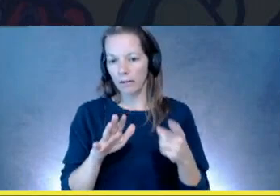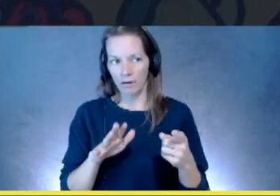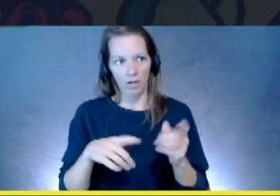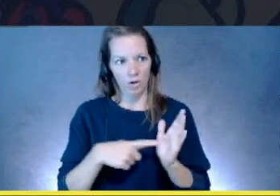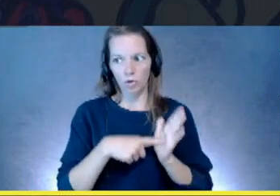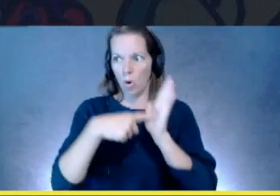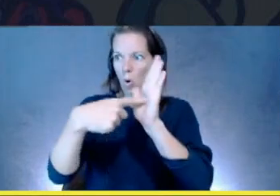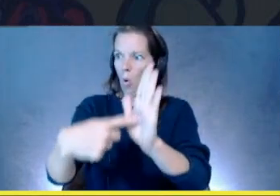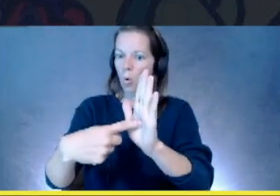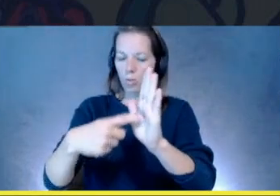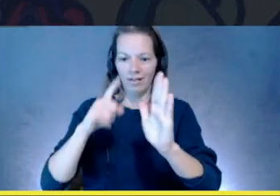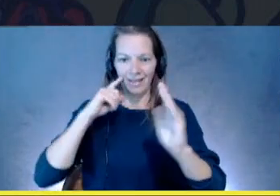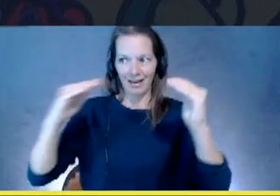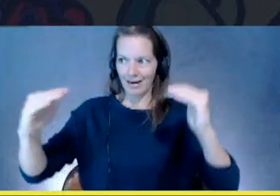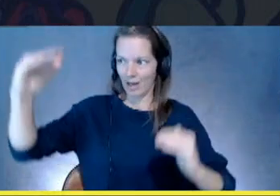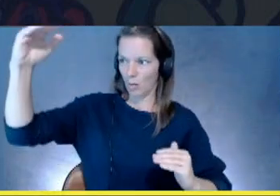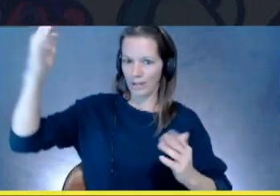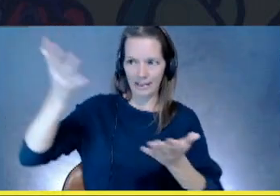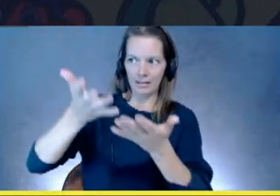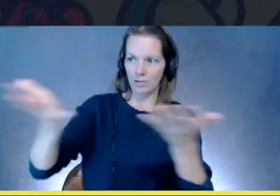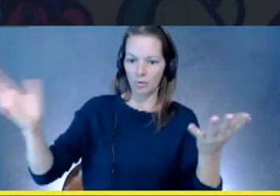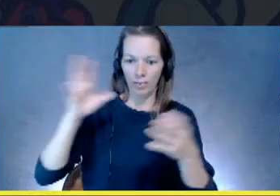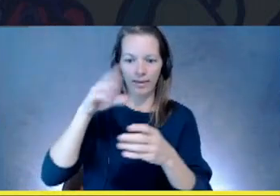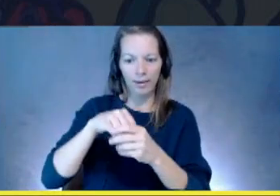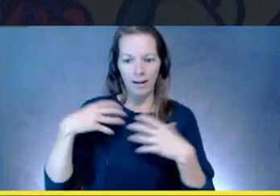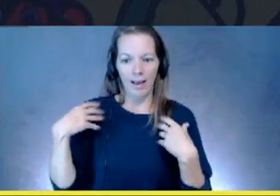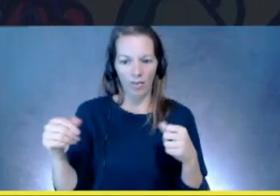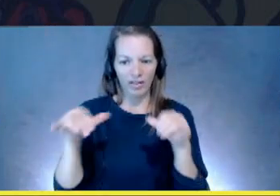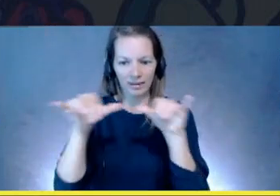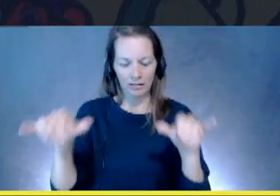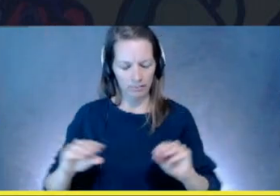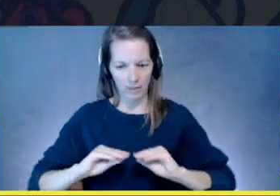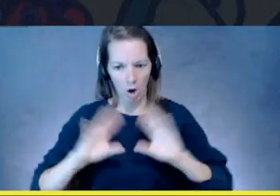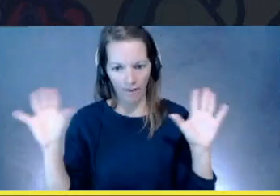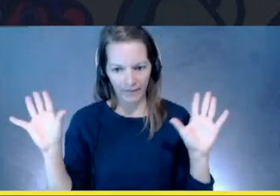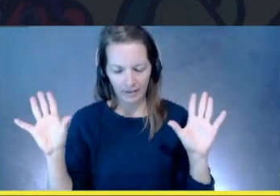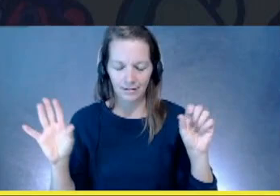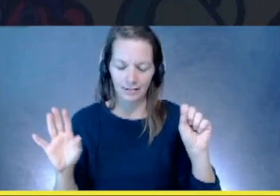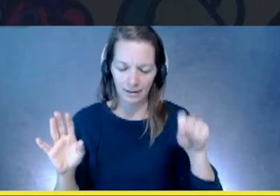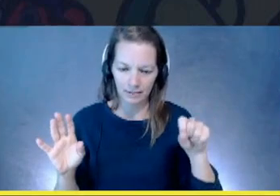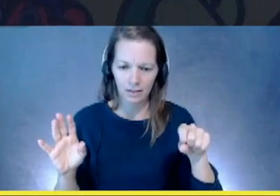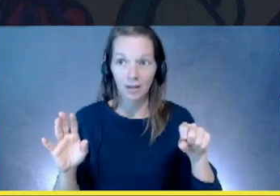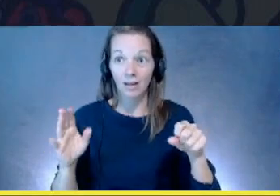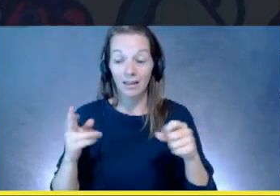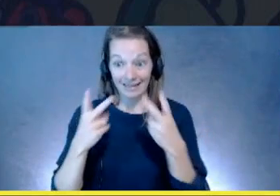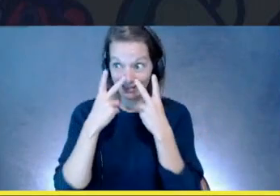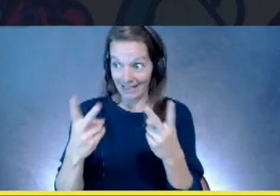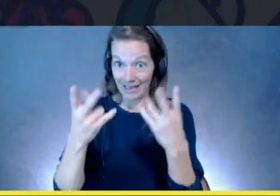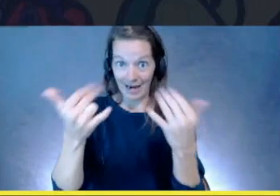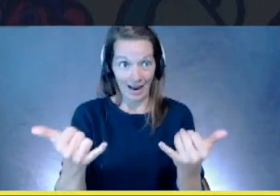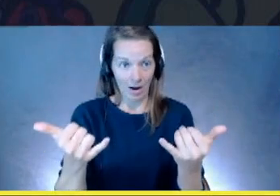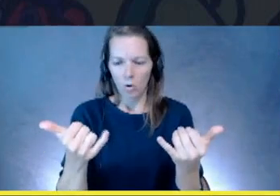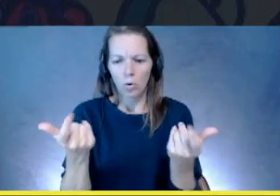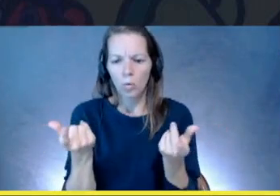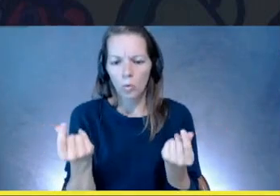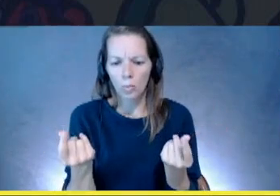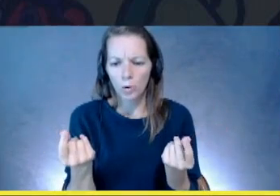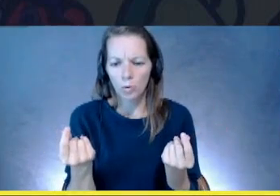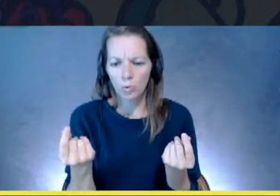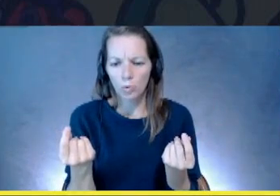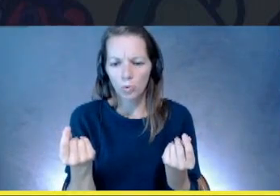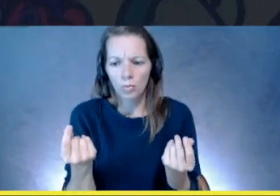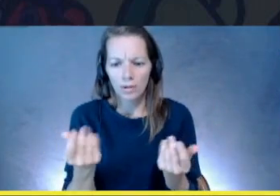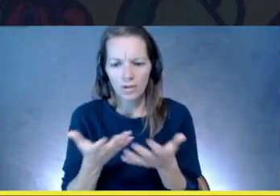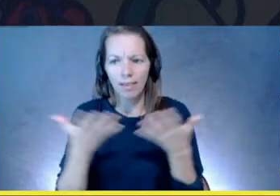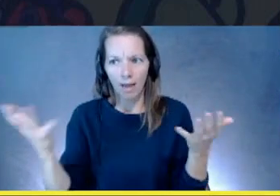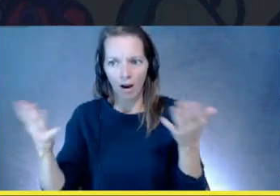and it certainly is a true statement. But then the question is, what do we do about that? And much of the public discourse about the